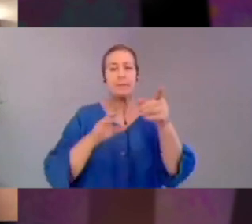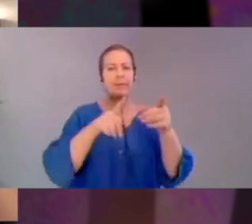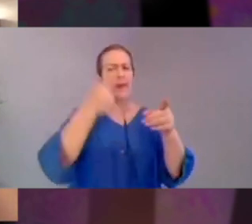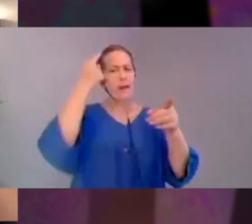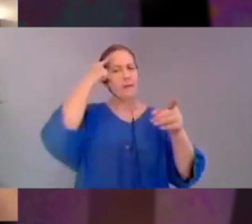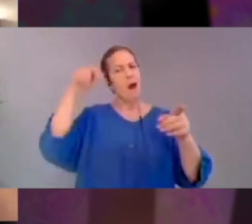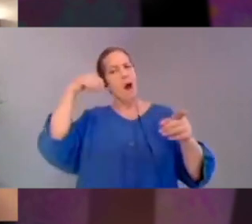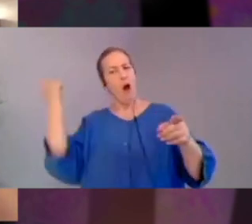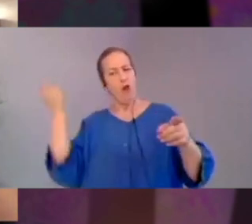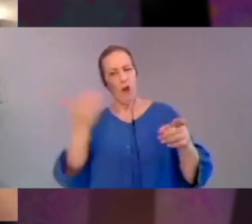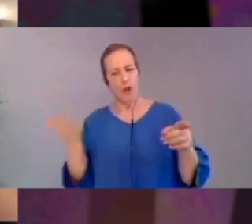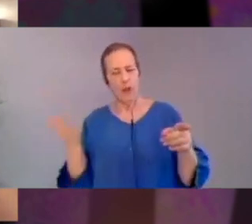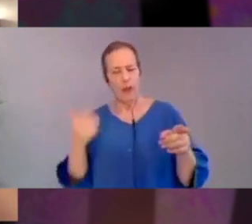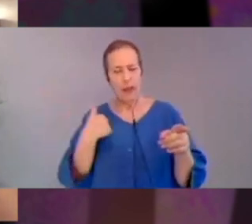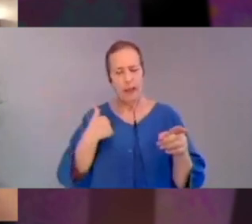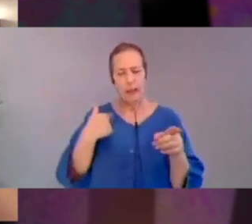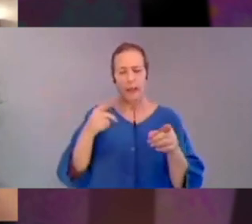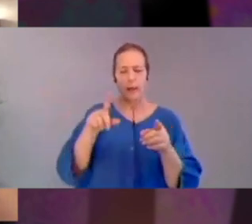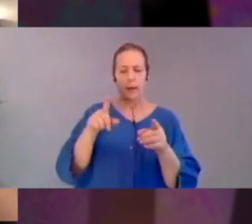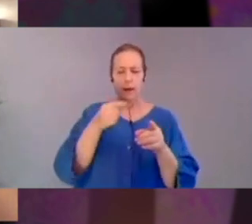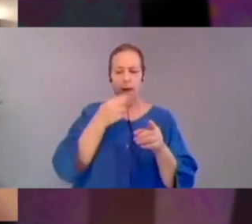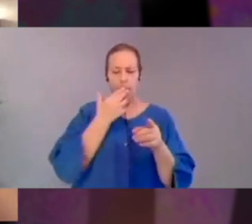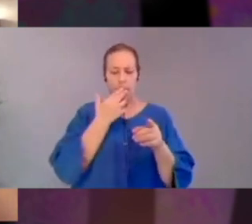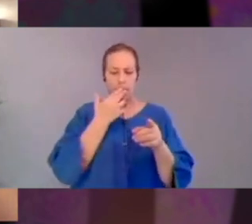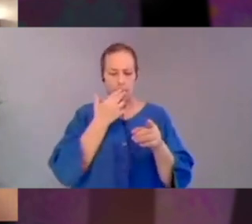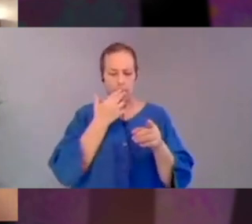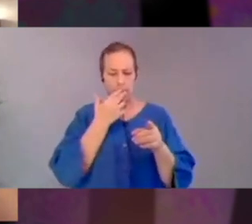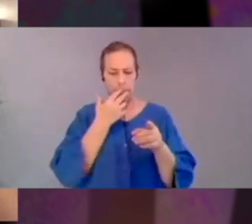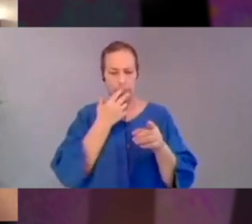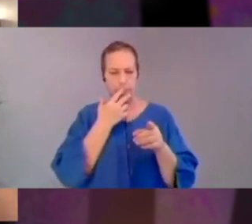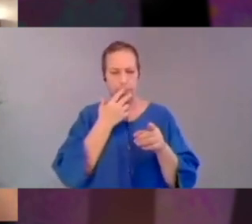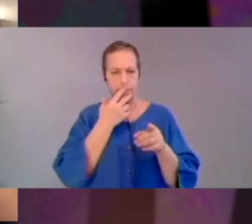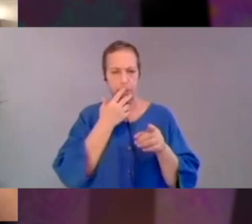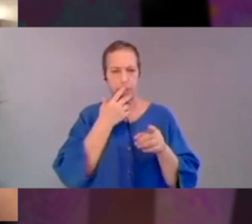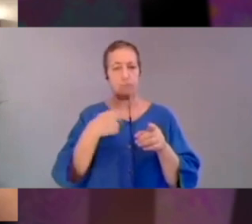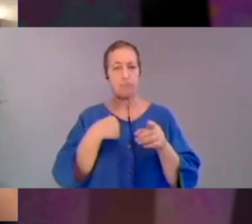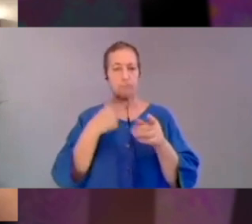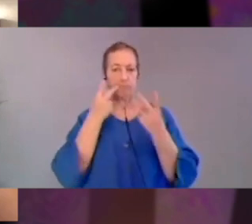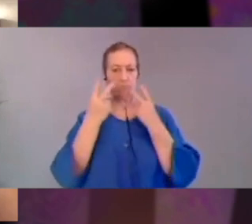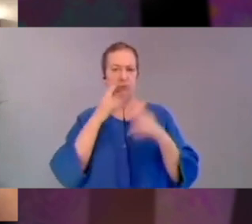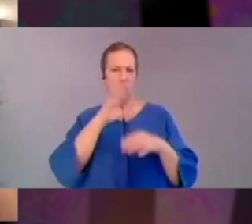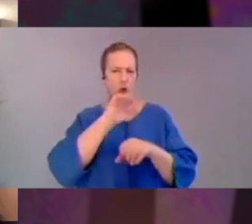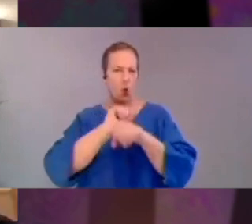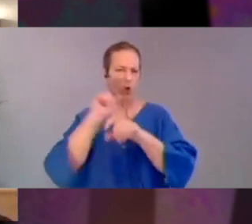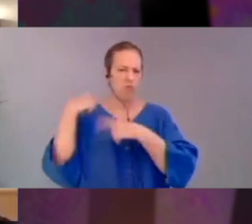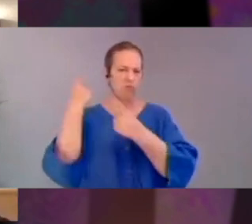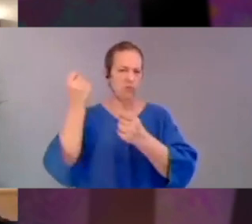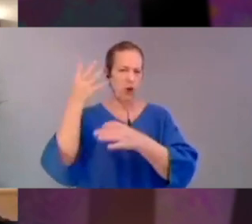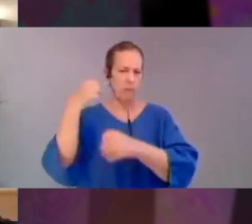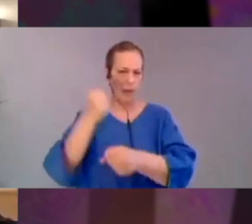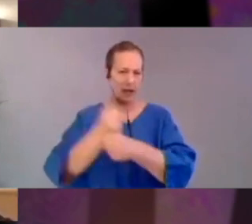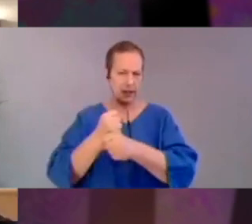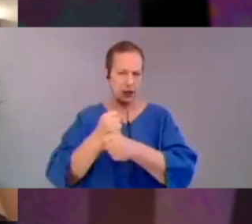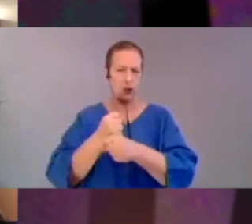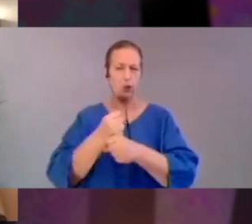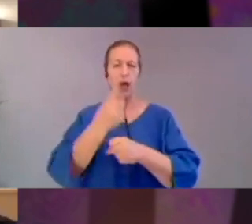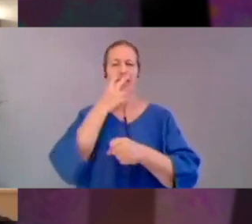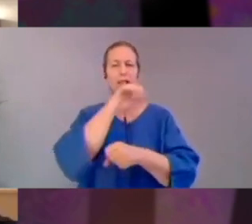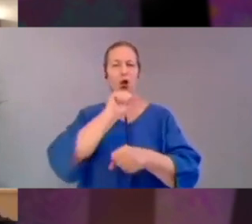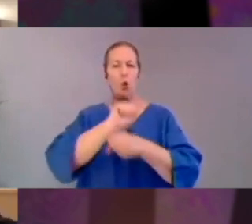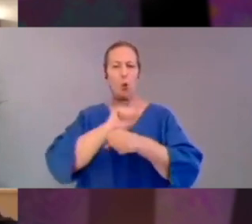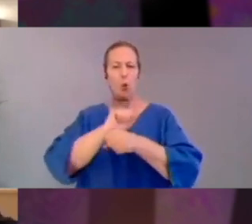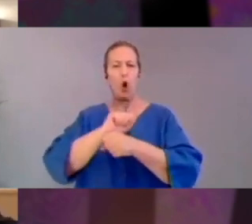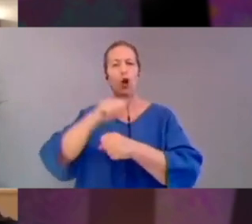go to, which is, as I've gotten to know your work over the years, I've seen you work both within and